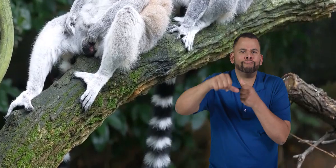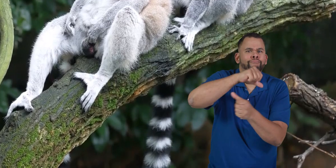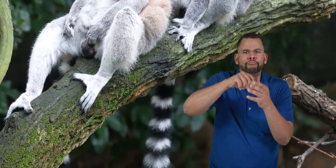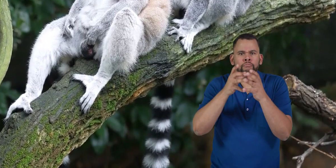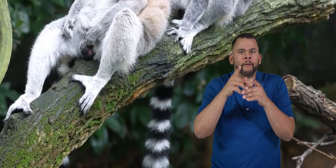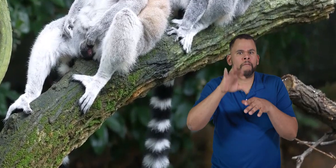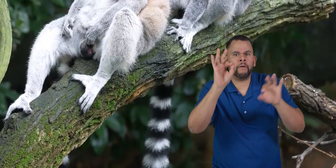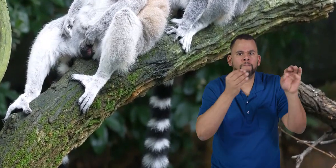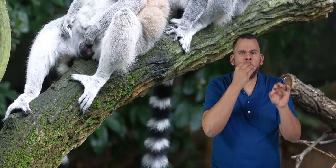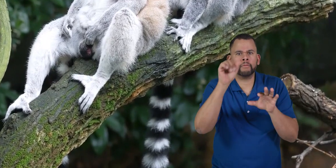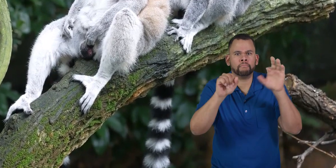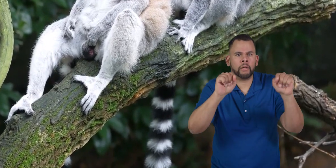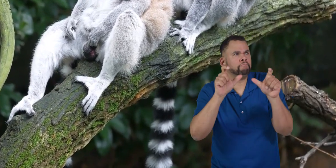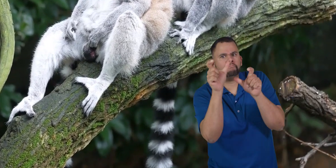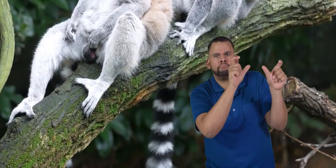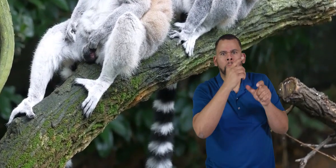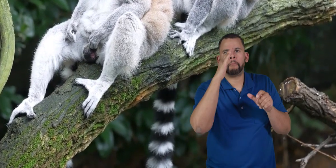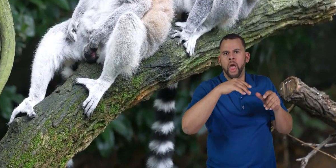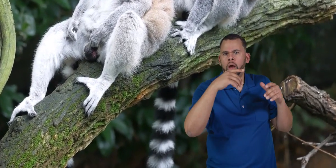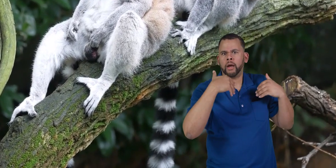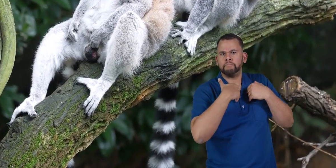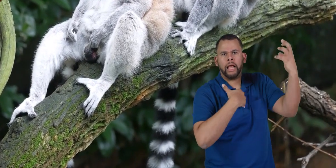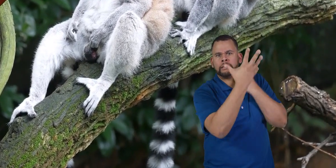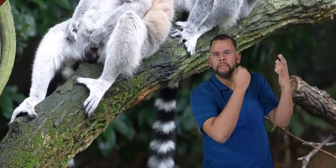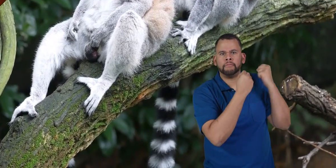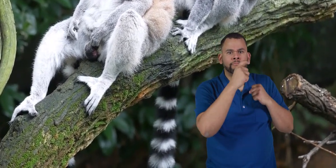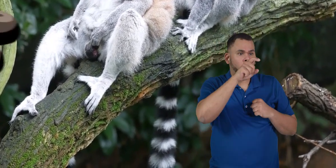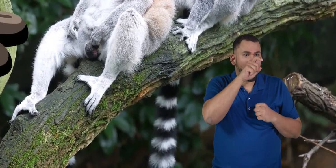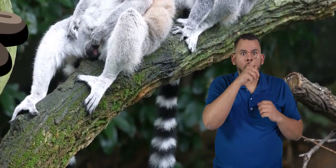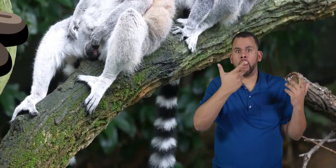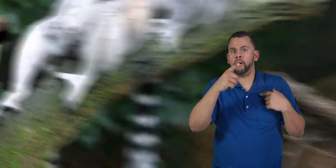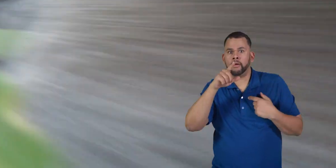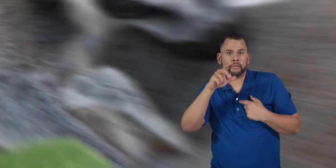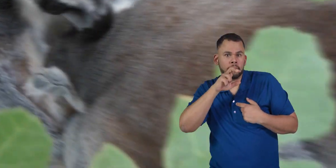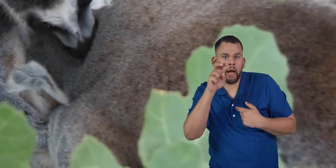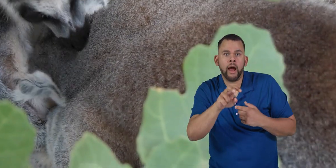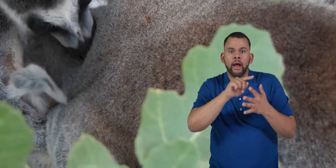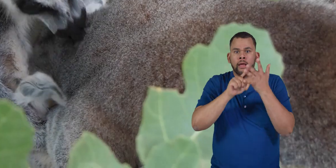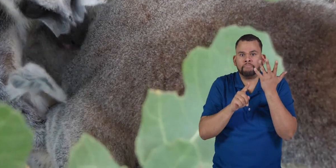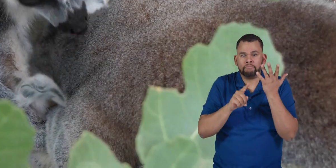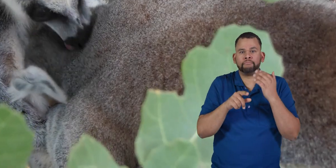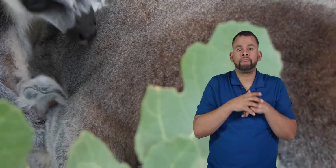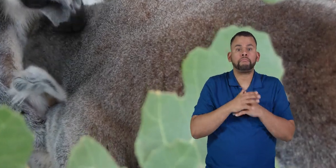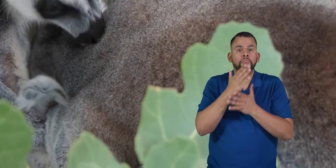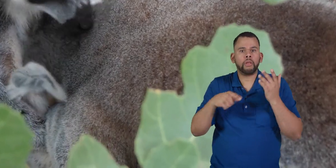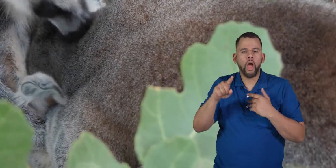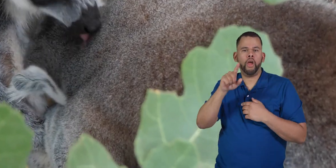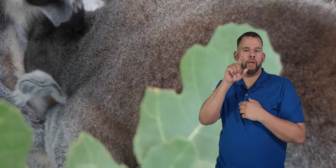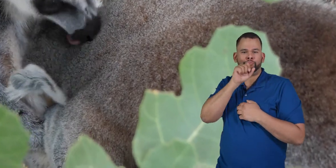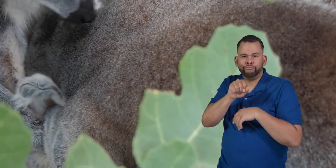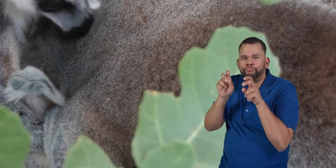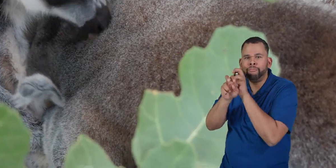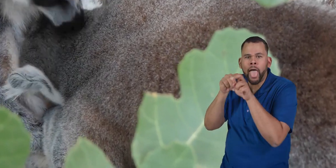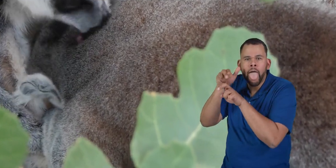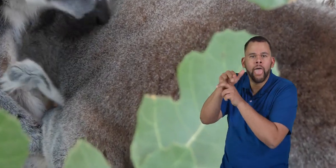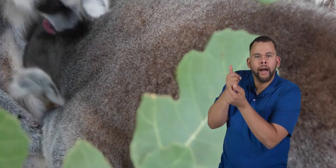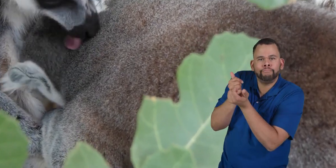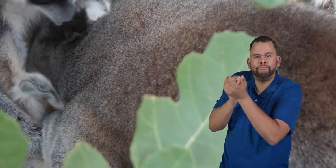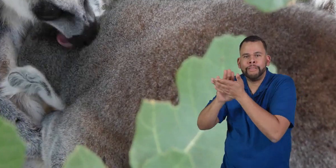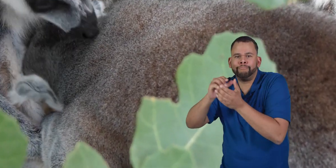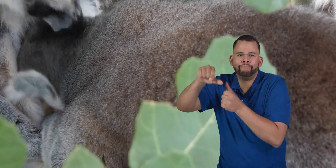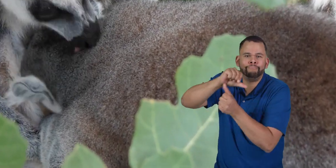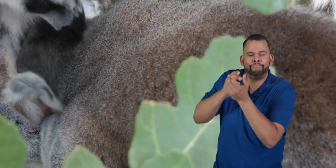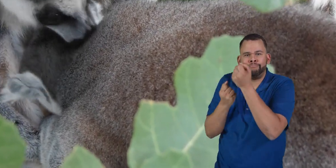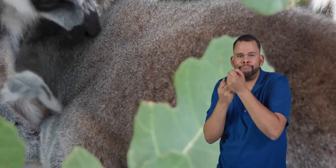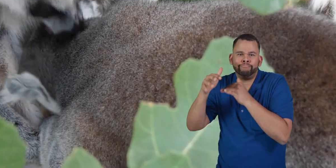each other find food and watch for predators such as hawks and snakes some lemurs enjoy grooming each other meaning